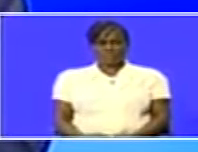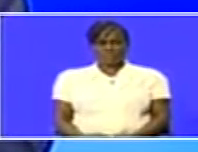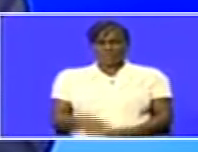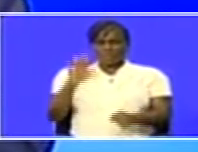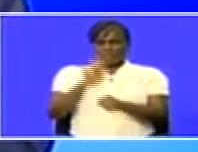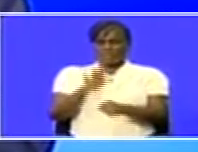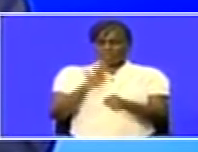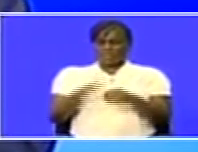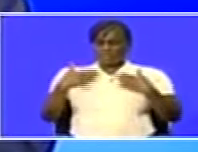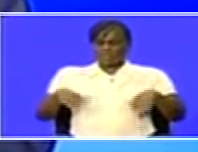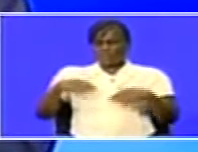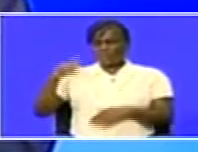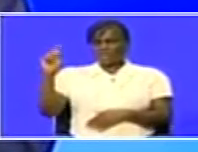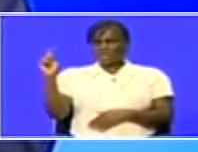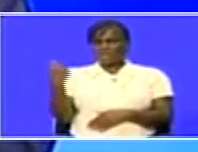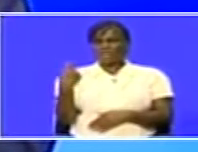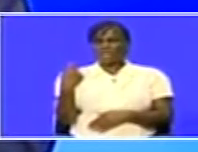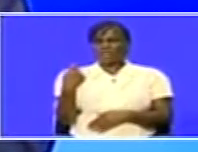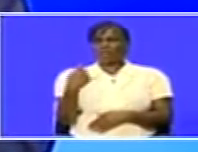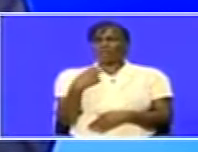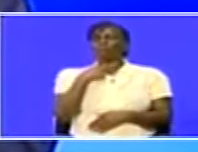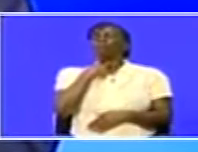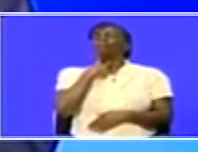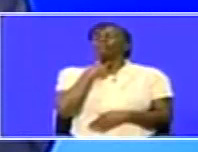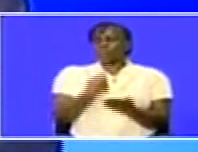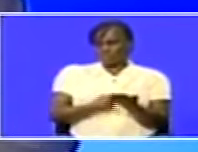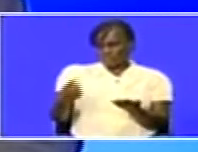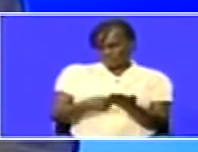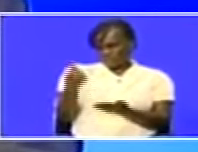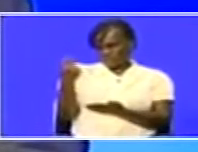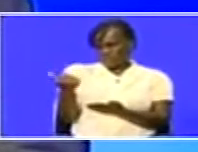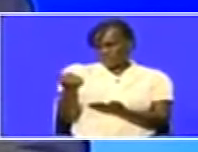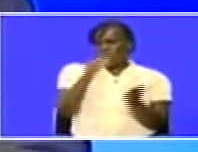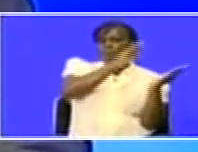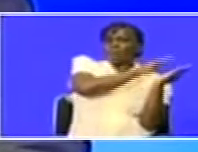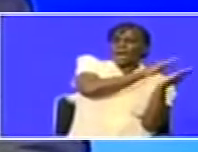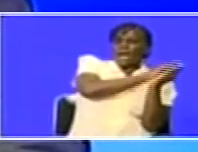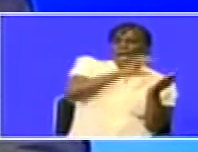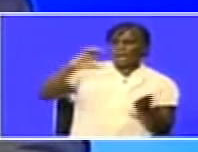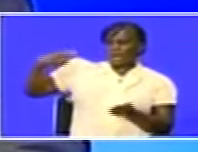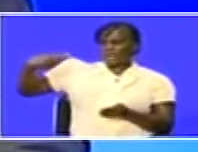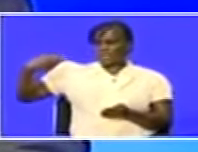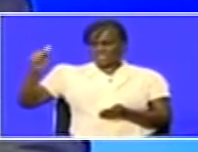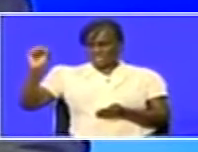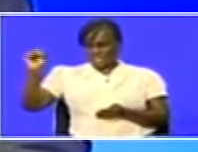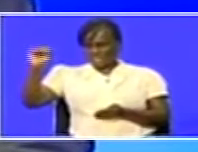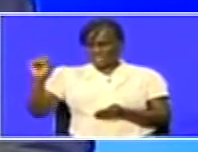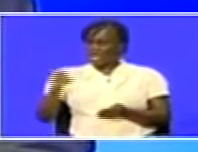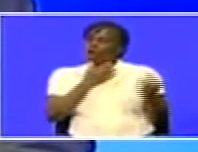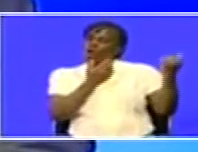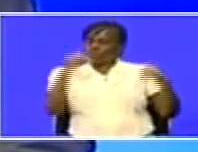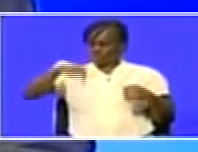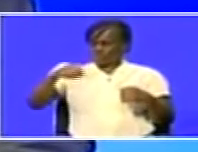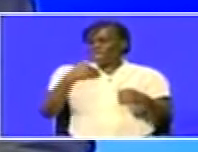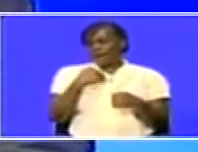Hundreds of thousands of Kenyans who have been caught in despair over the last 2 weeks after the Chase Bank saga are tonight going to bed with hope